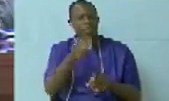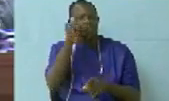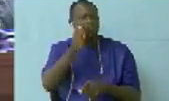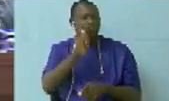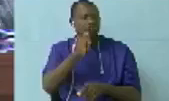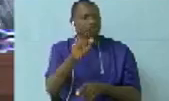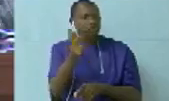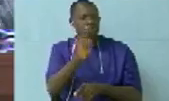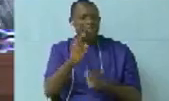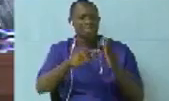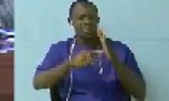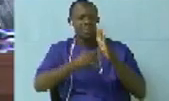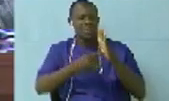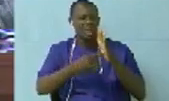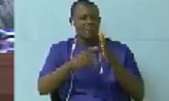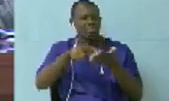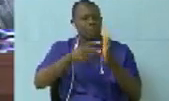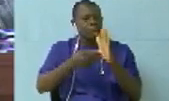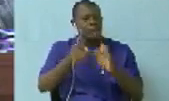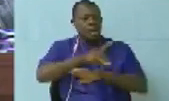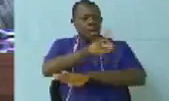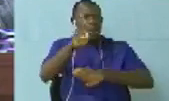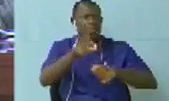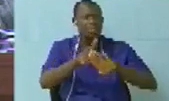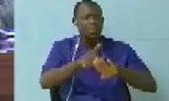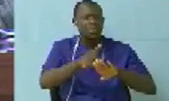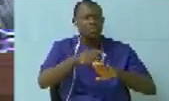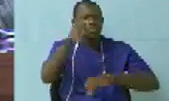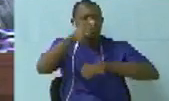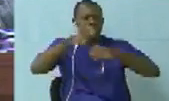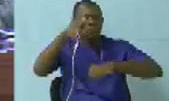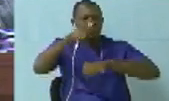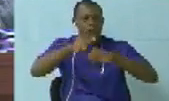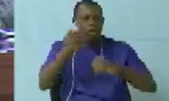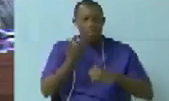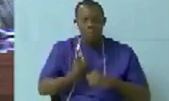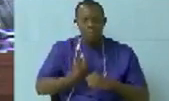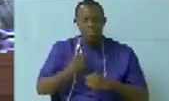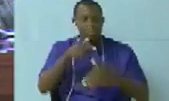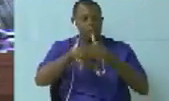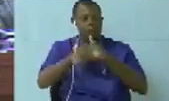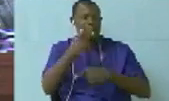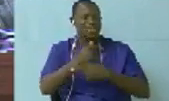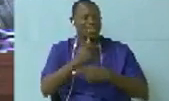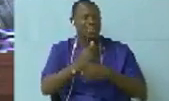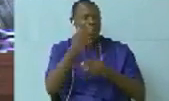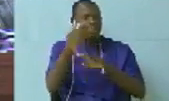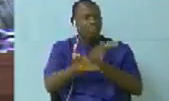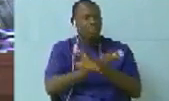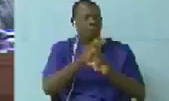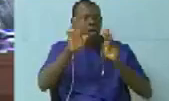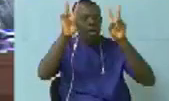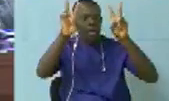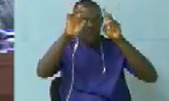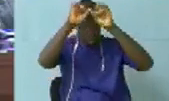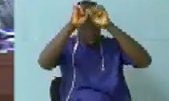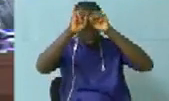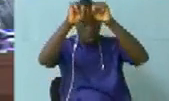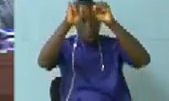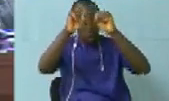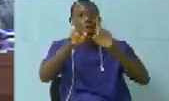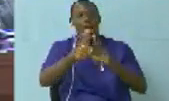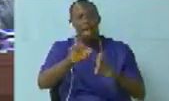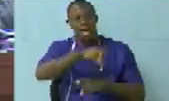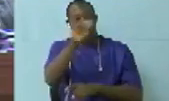used as the center for torture in this country by the Jammeh regime. We have